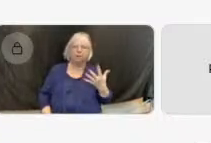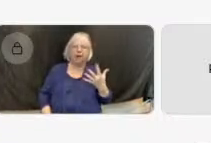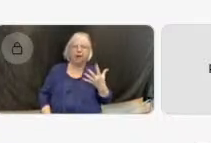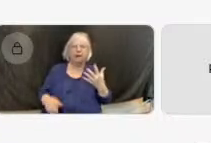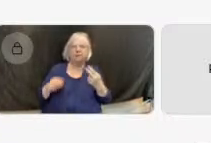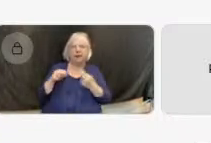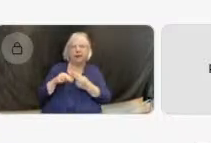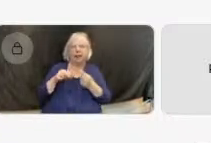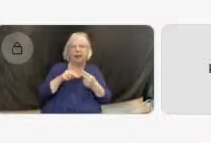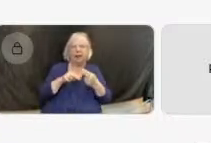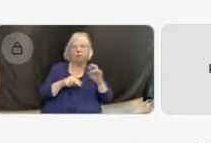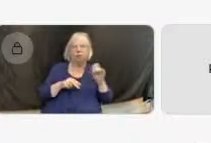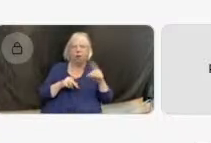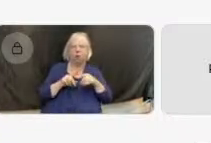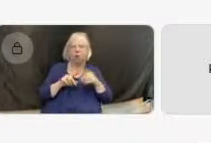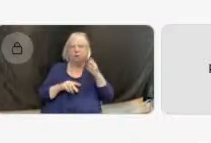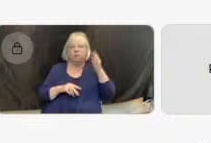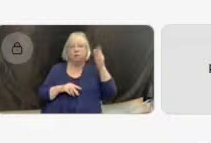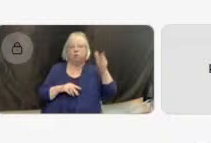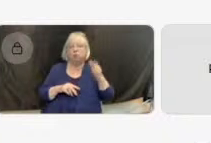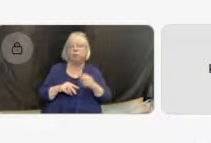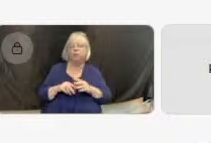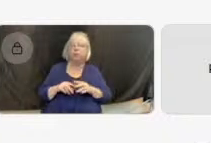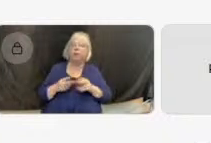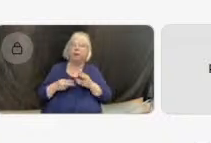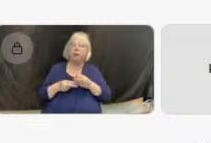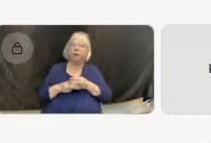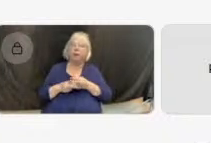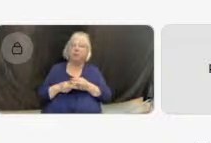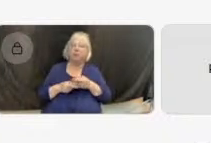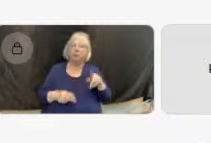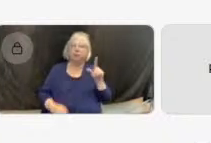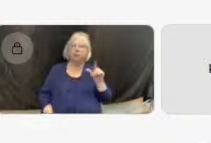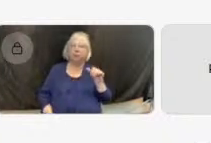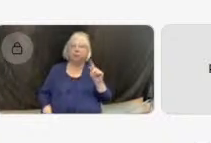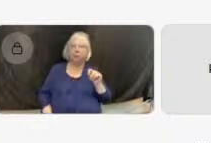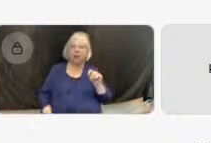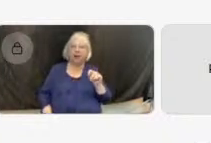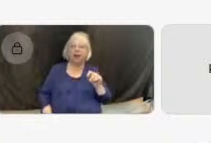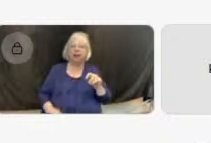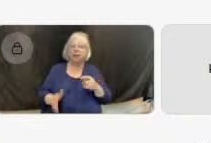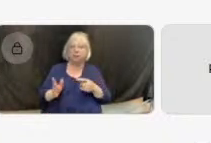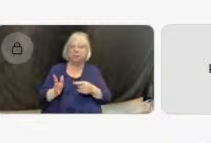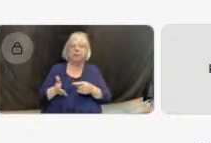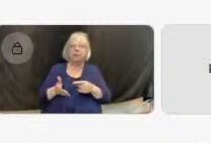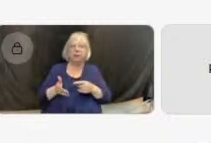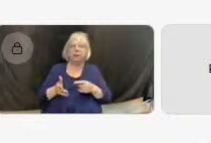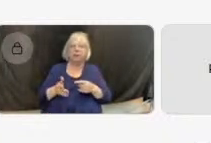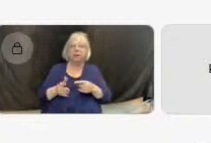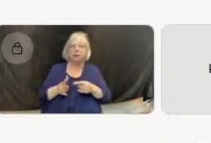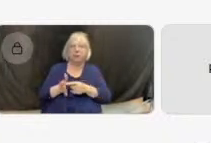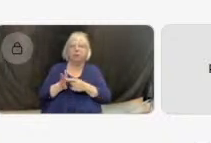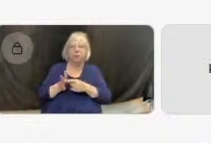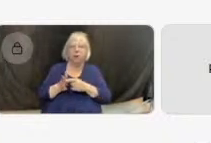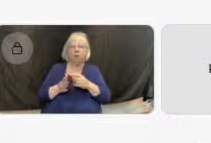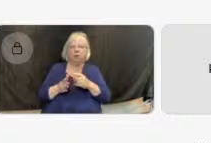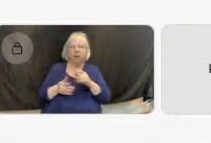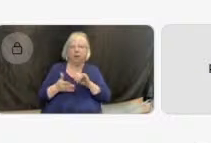some point in the future. The preliminary plat calls for the development, at the time of